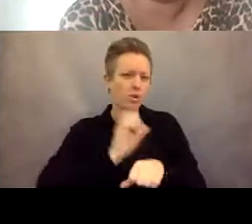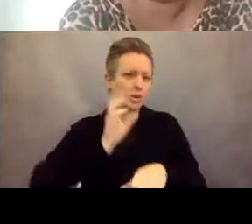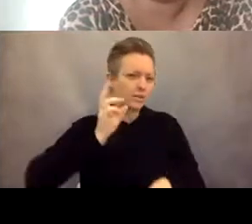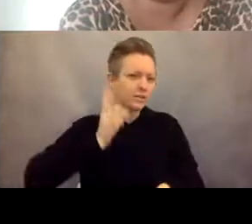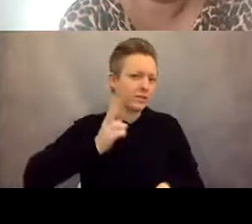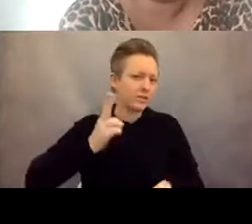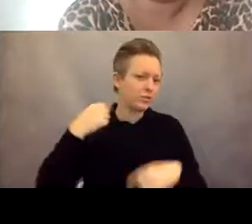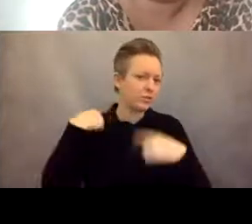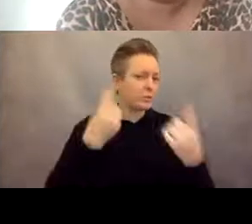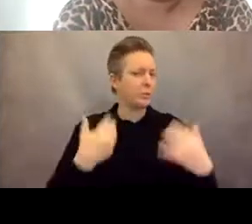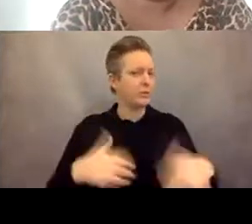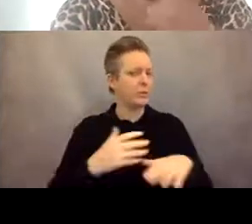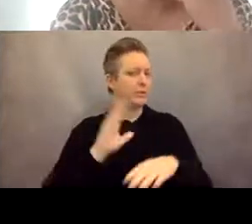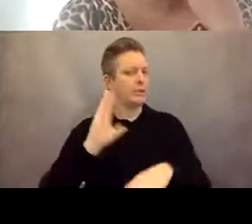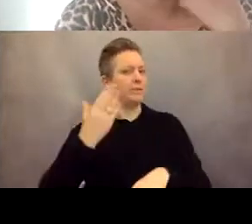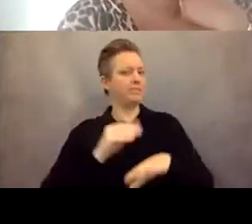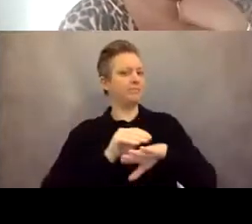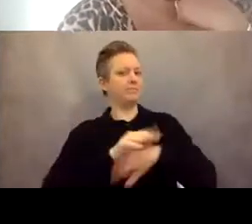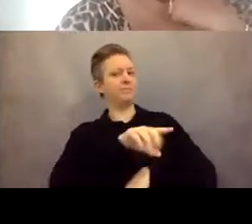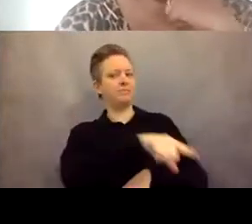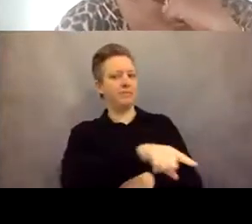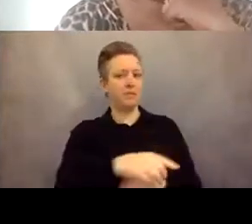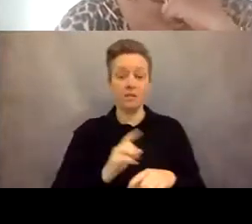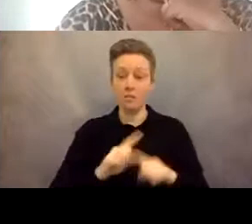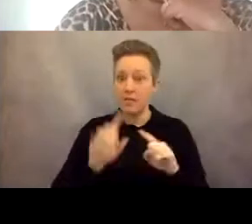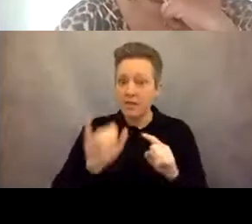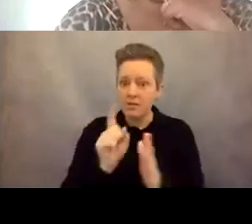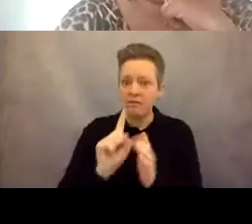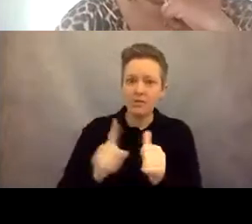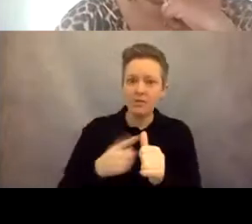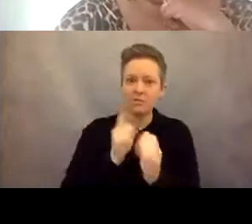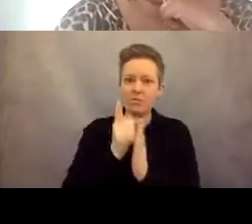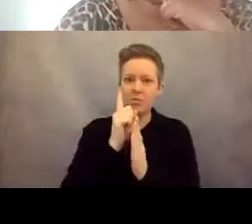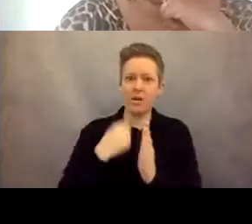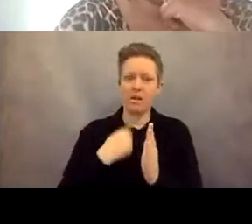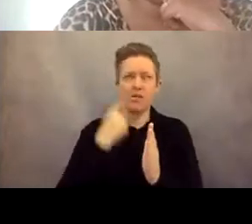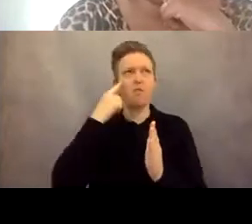was the first moment I had any insight into, checking.